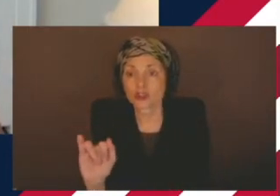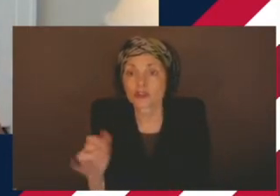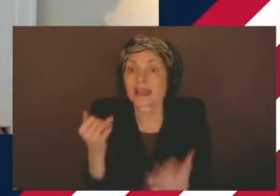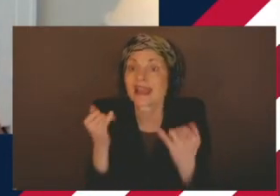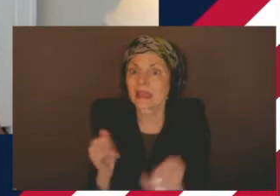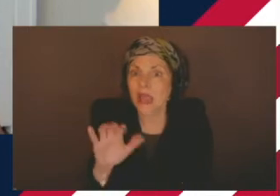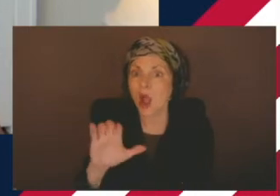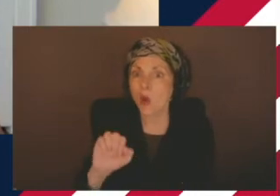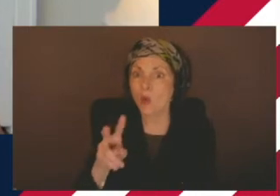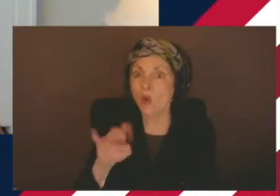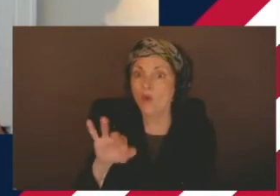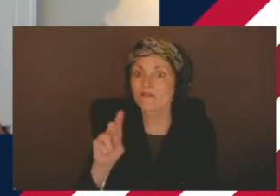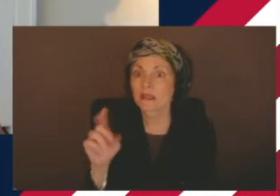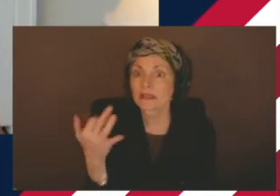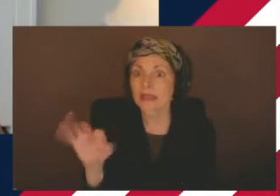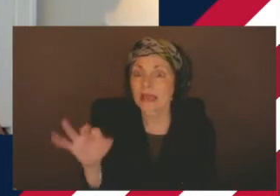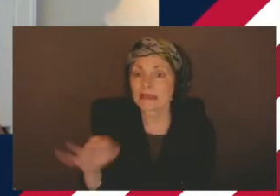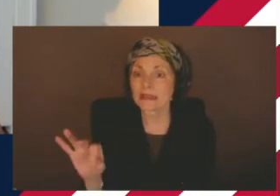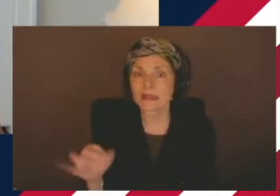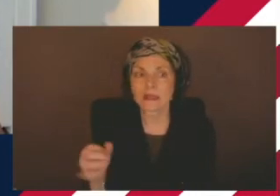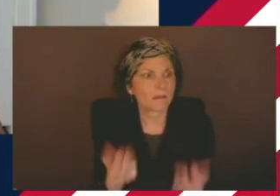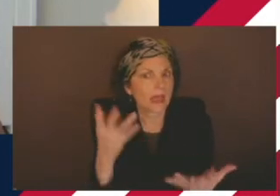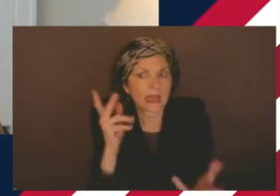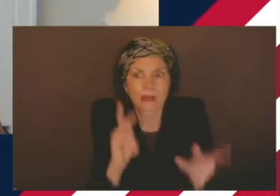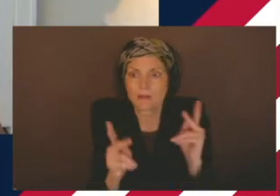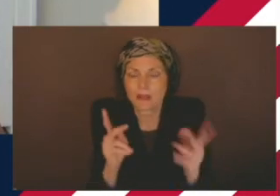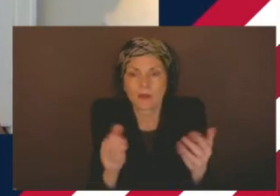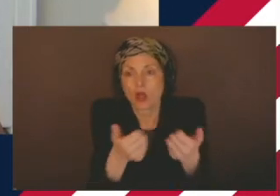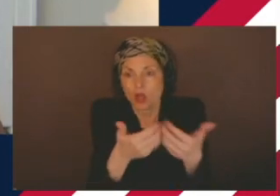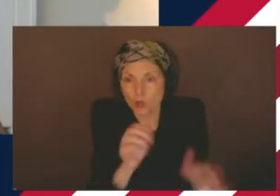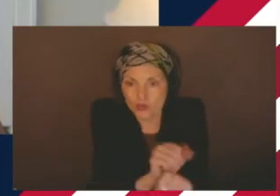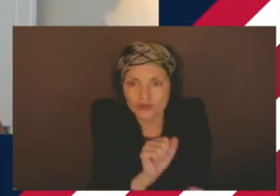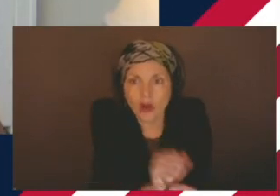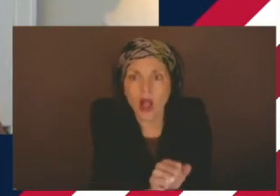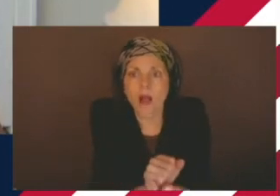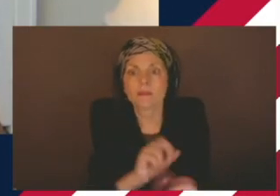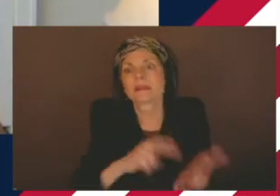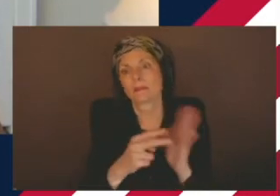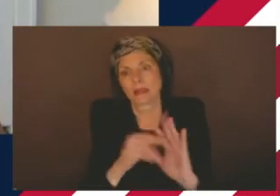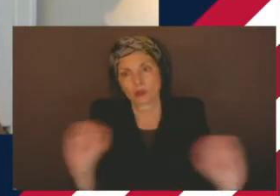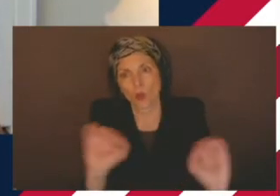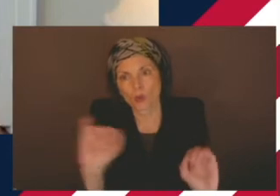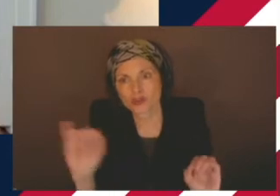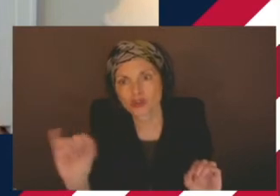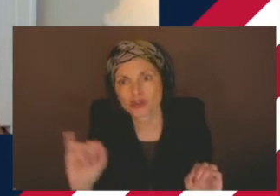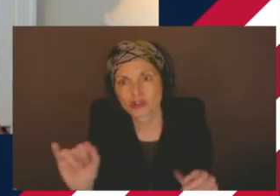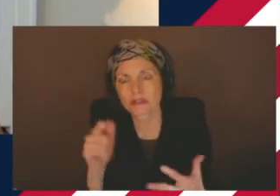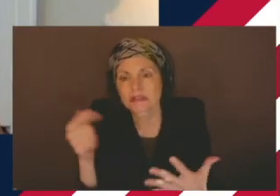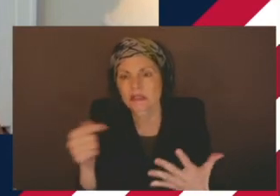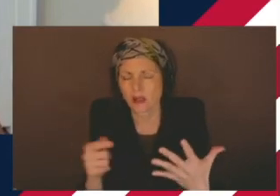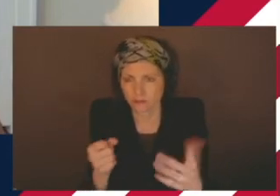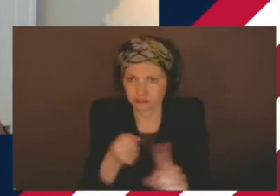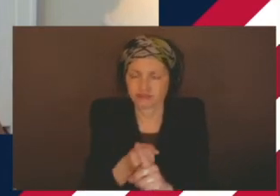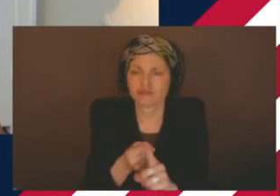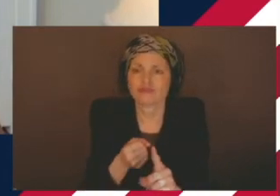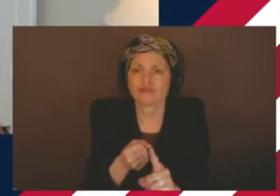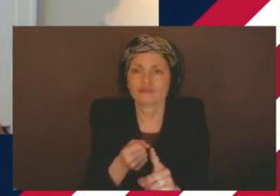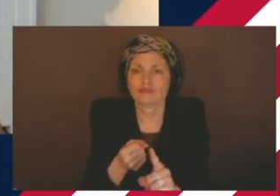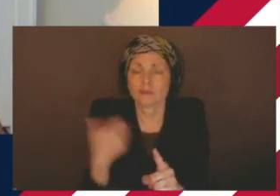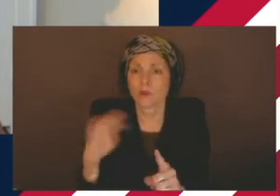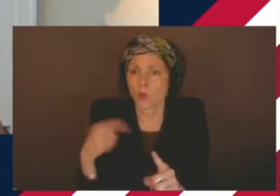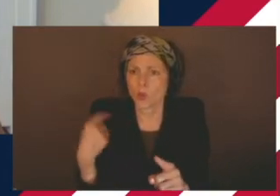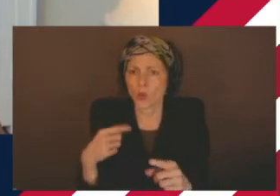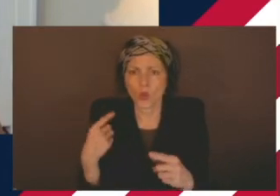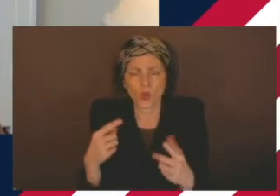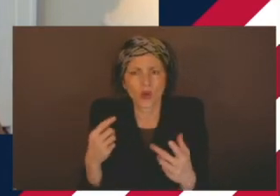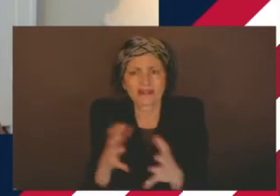of their health insurance as they lose their jobs. Uncertainty around healthcare imposes enormous costs. I knew I had to